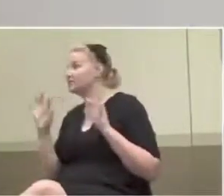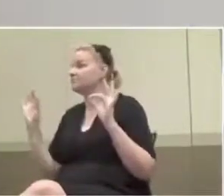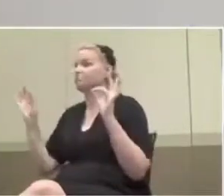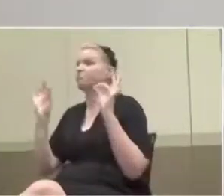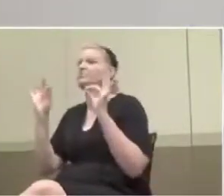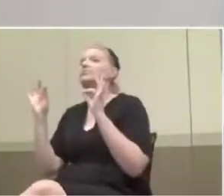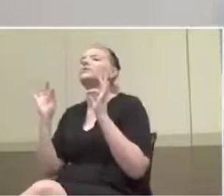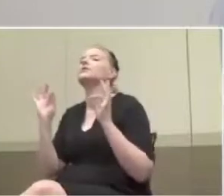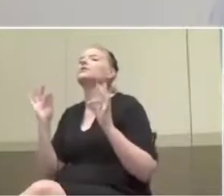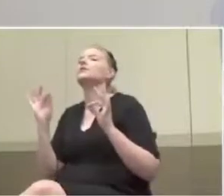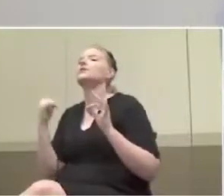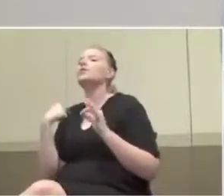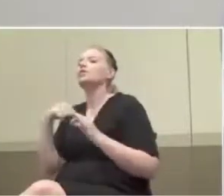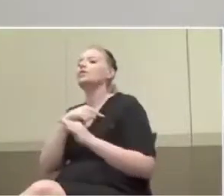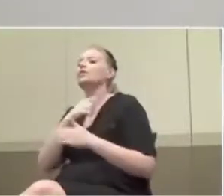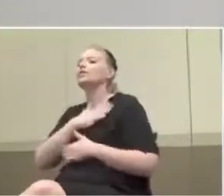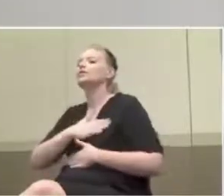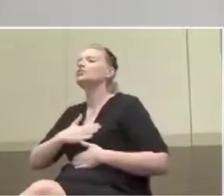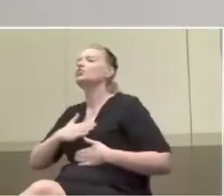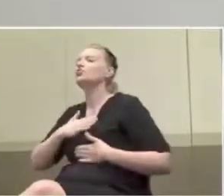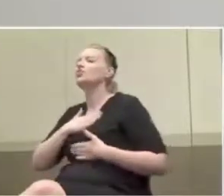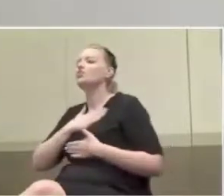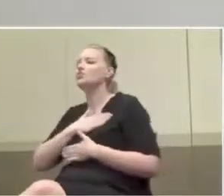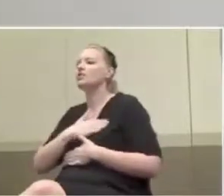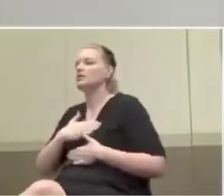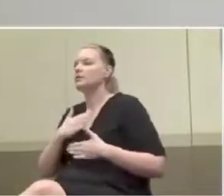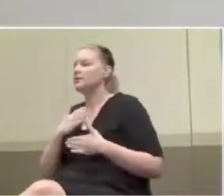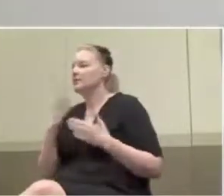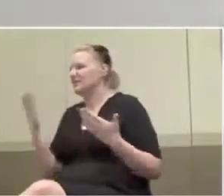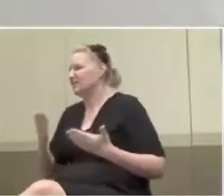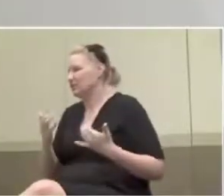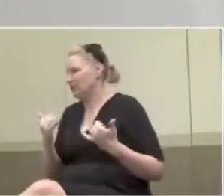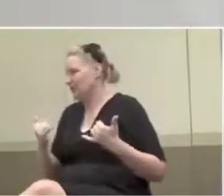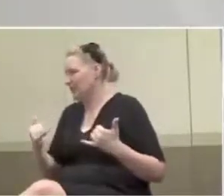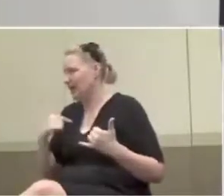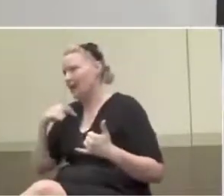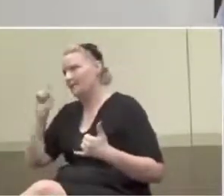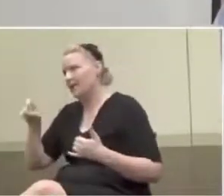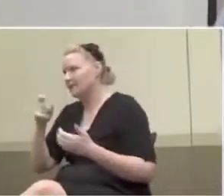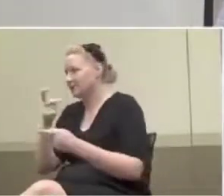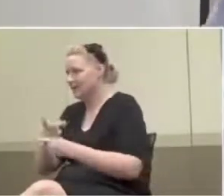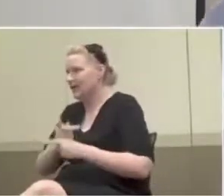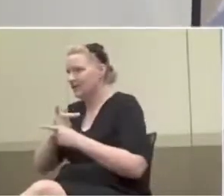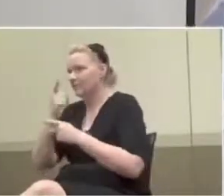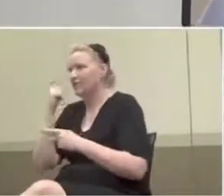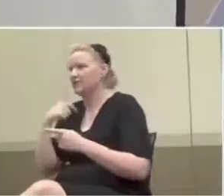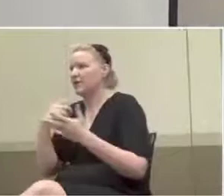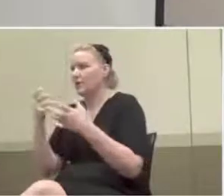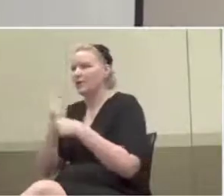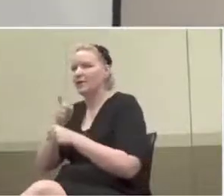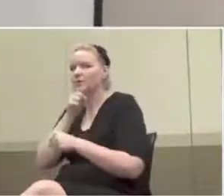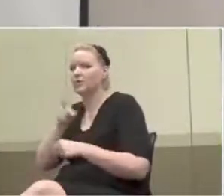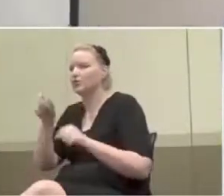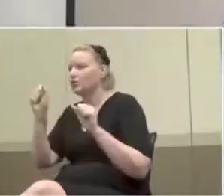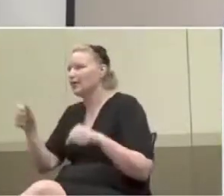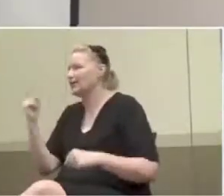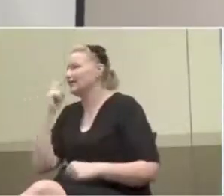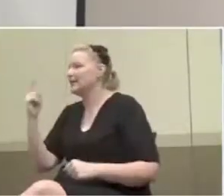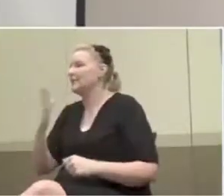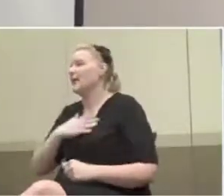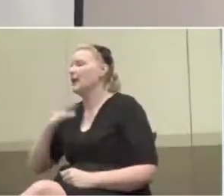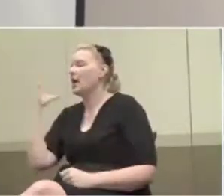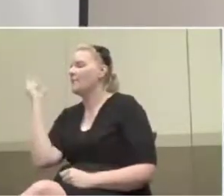It's really a pleasure to be with you guys today, and I guess I need to be careful about where I stand so that you can see my illustrious